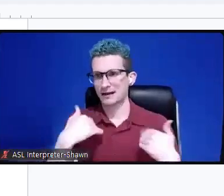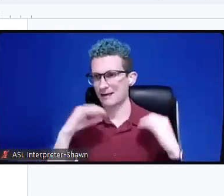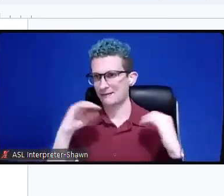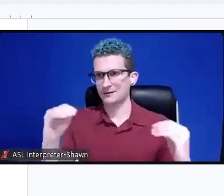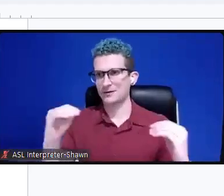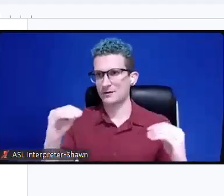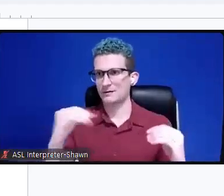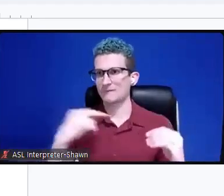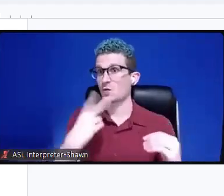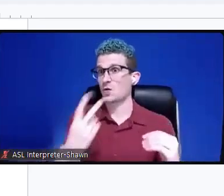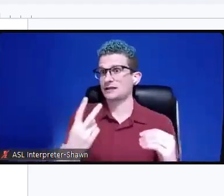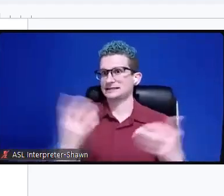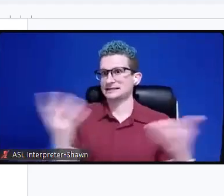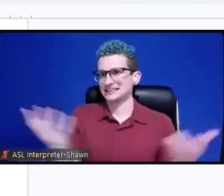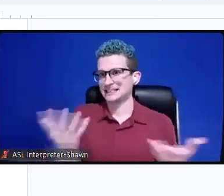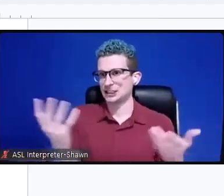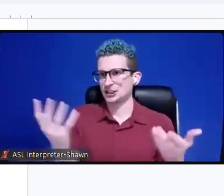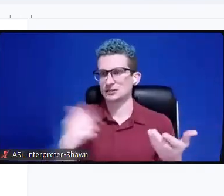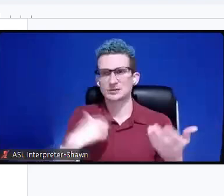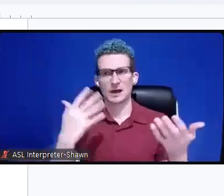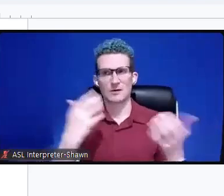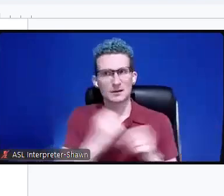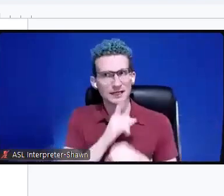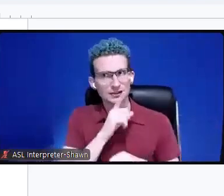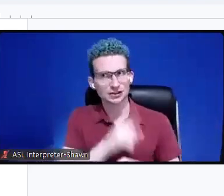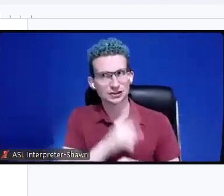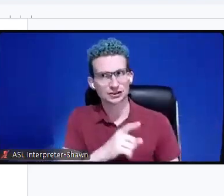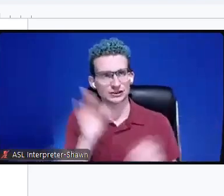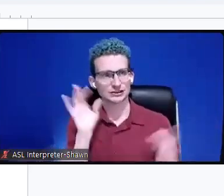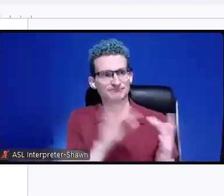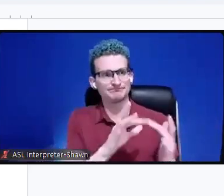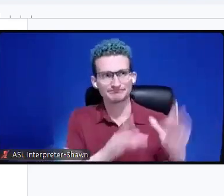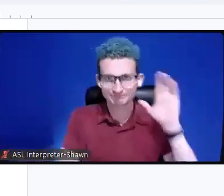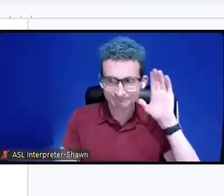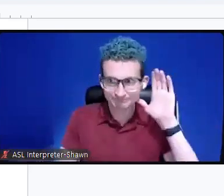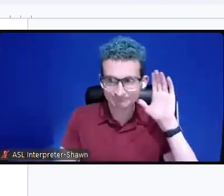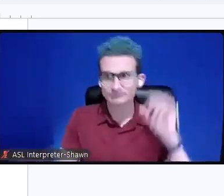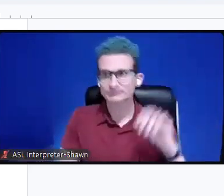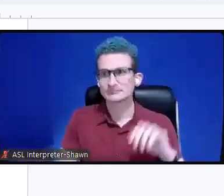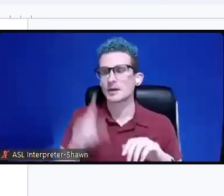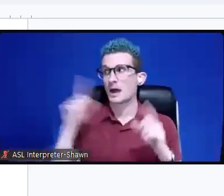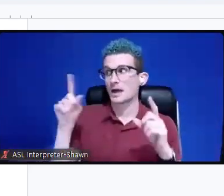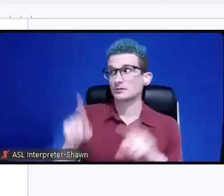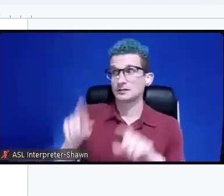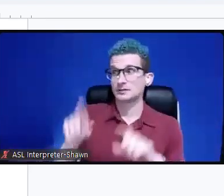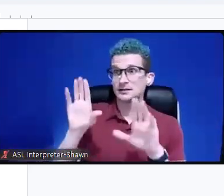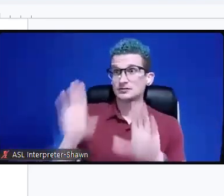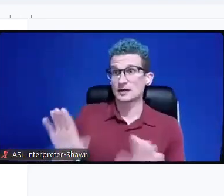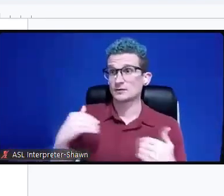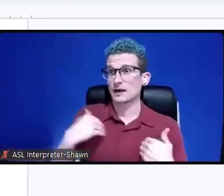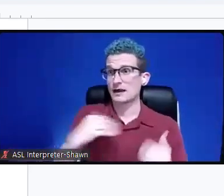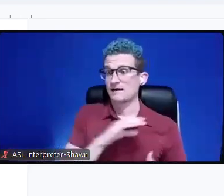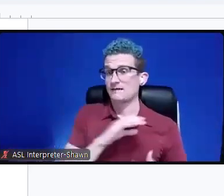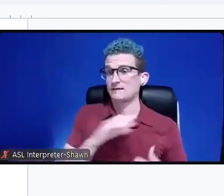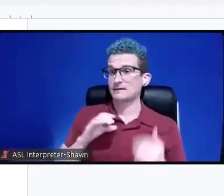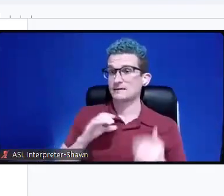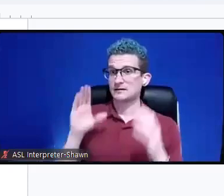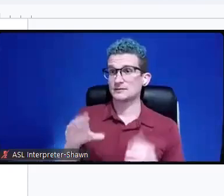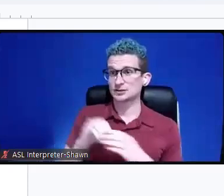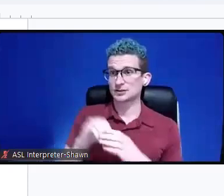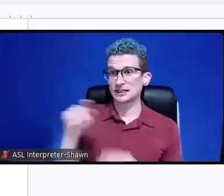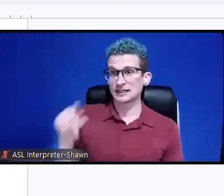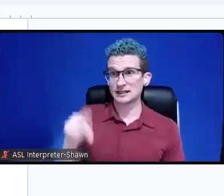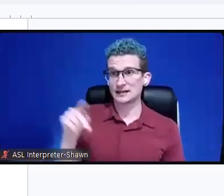them. Yeah, I agree, Rob. It was great to have the commissioner in Pueblo. And I do believe she's coming back